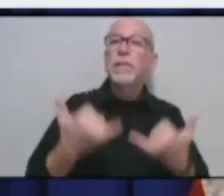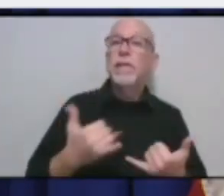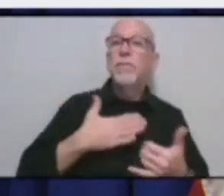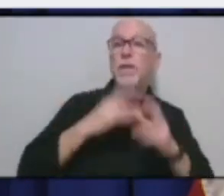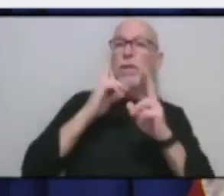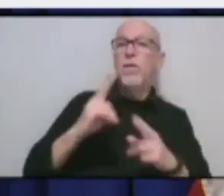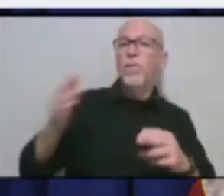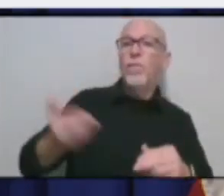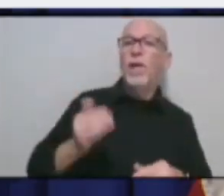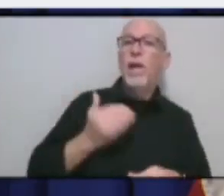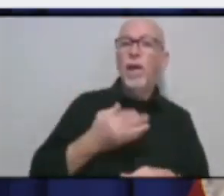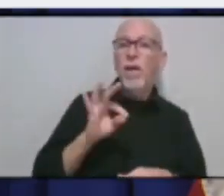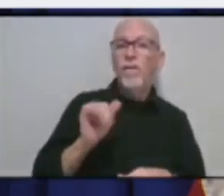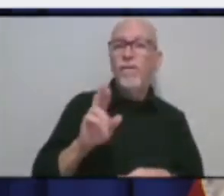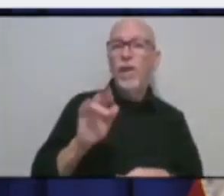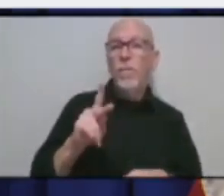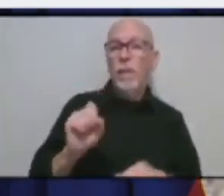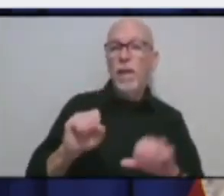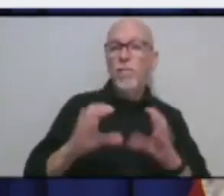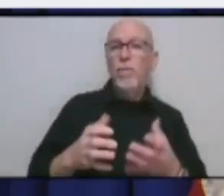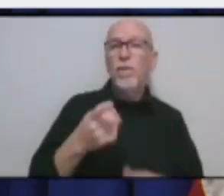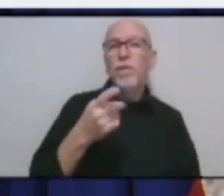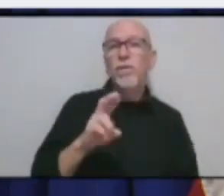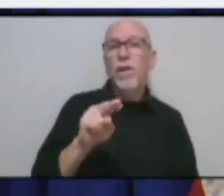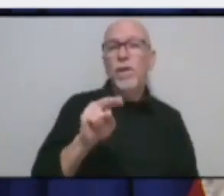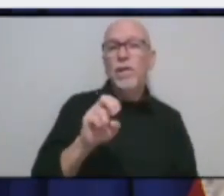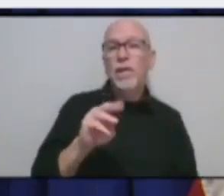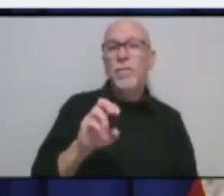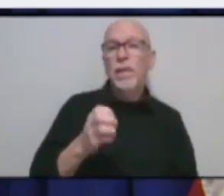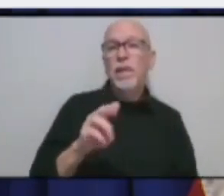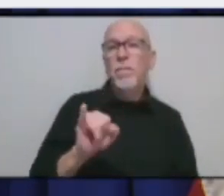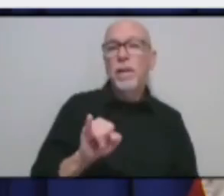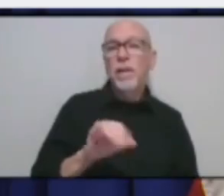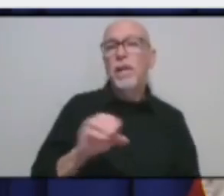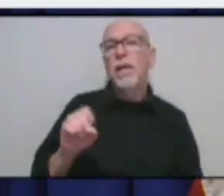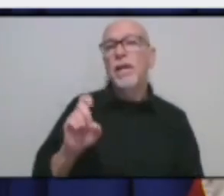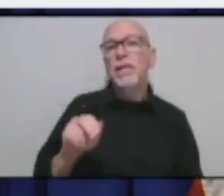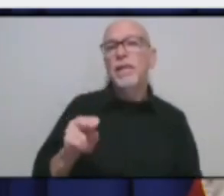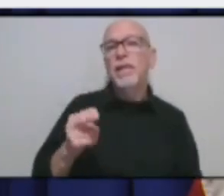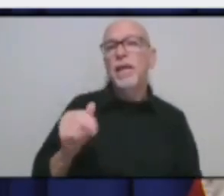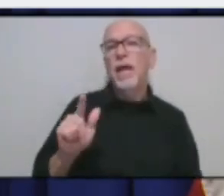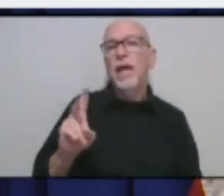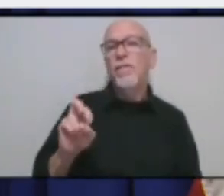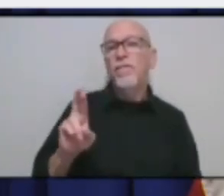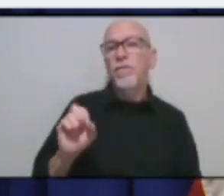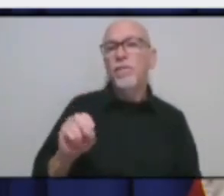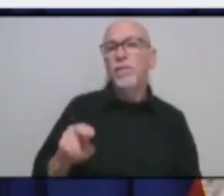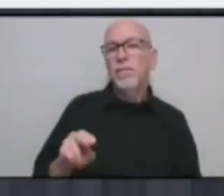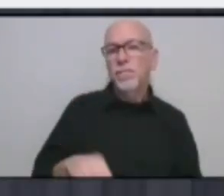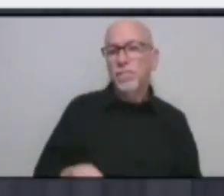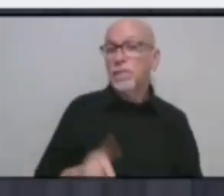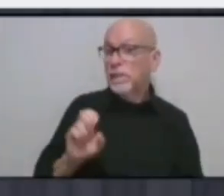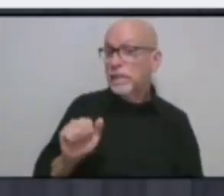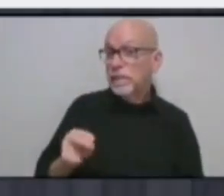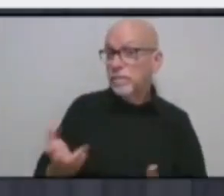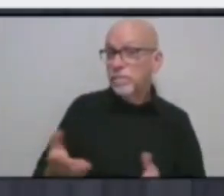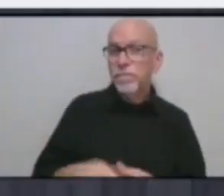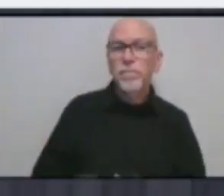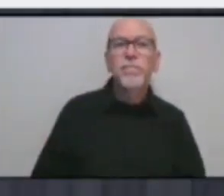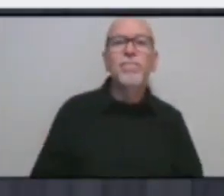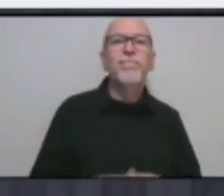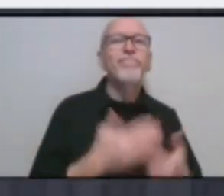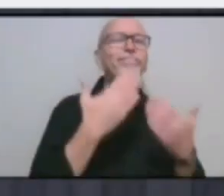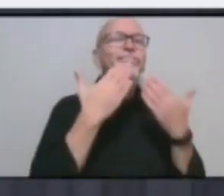back our Fairbanks group, Dr. Nir Nimakemi and Dean Halverson. Dean? Thank you, Dr.